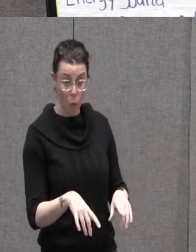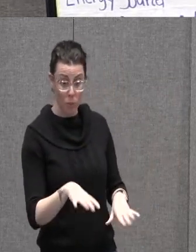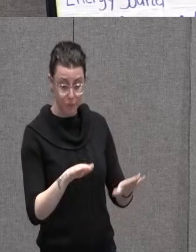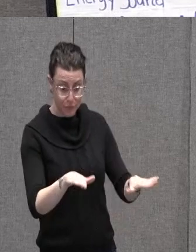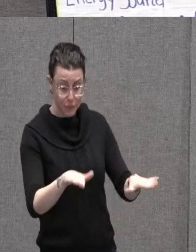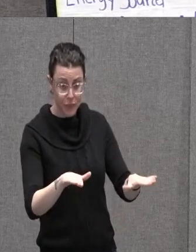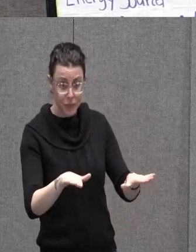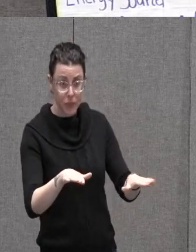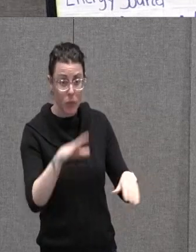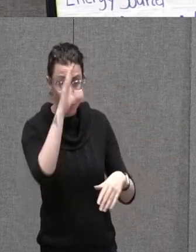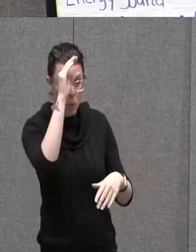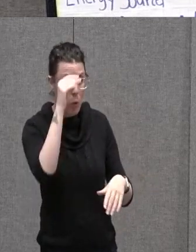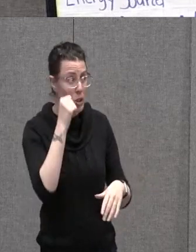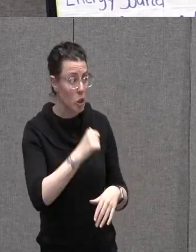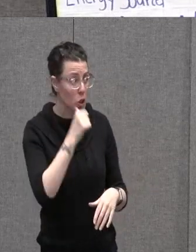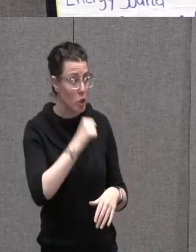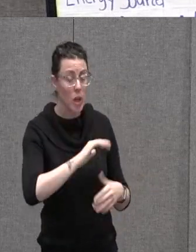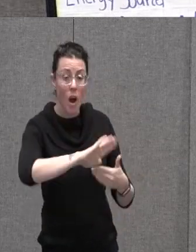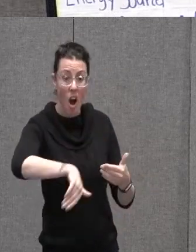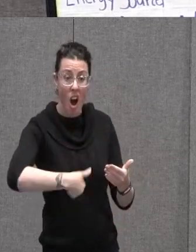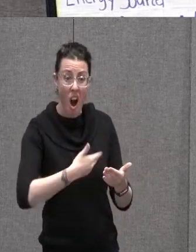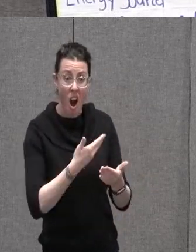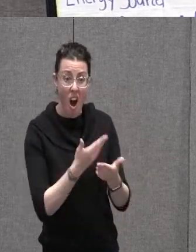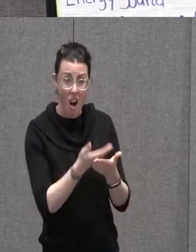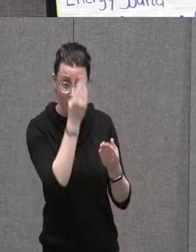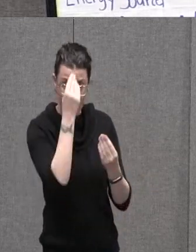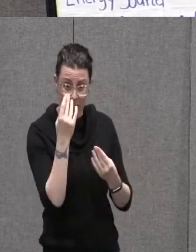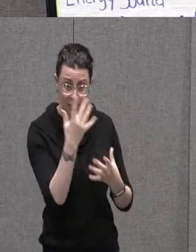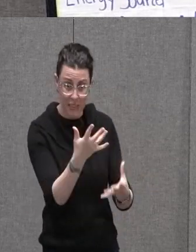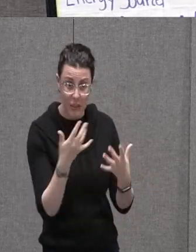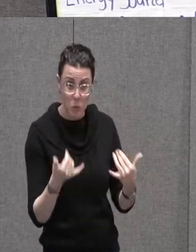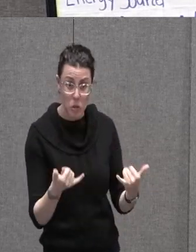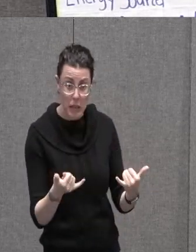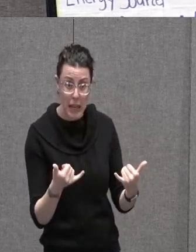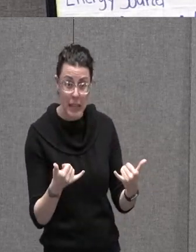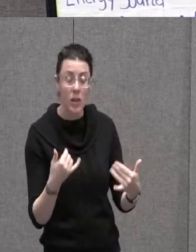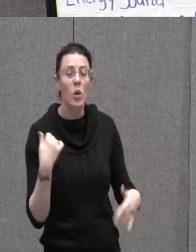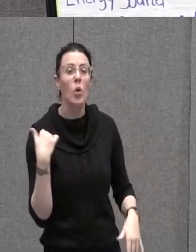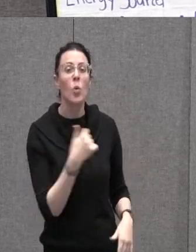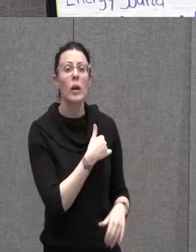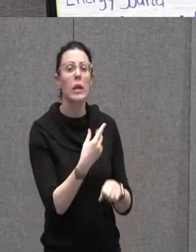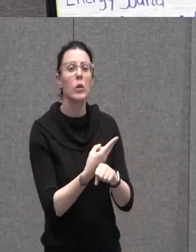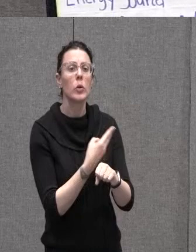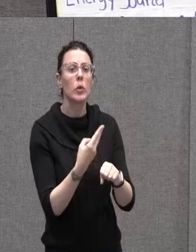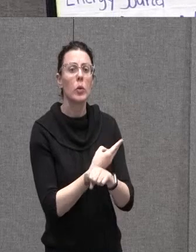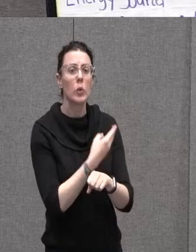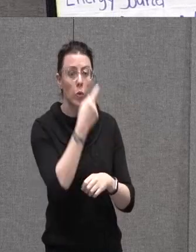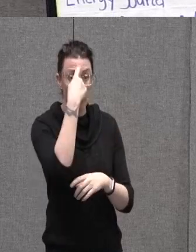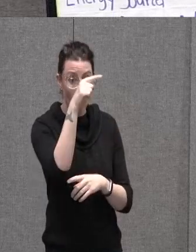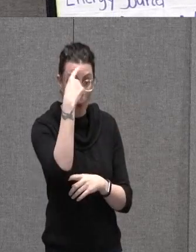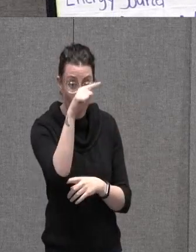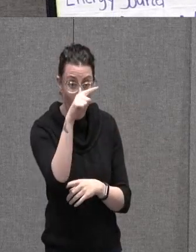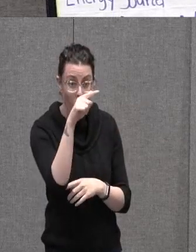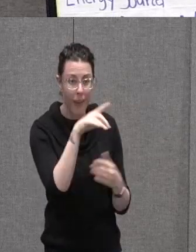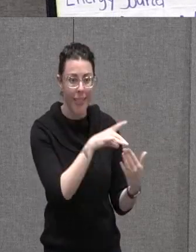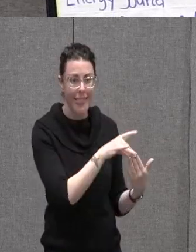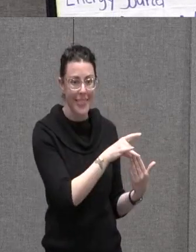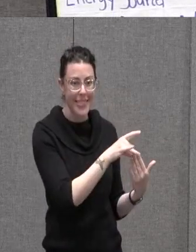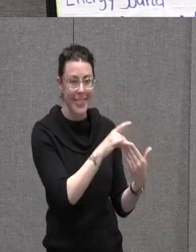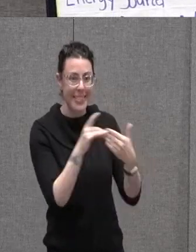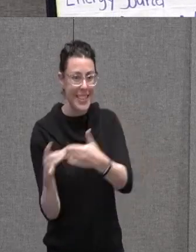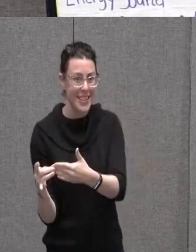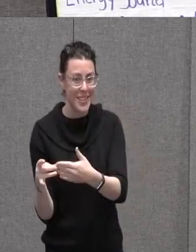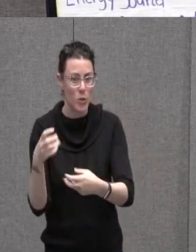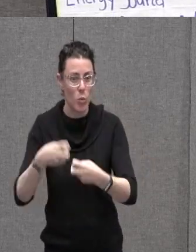learning that we just did today, what we can do is use this information to guide us into solving some